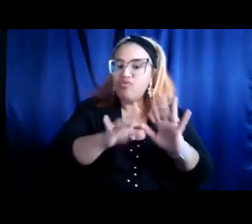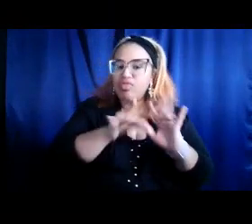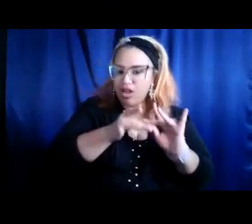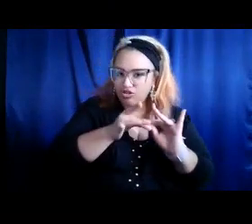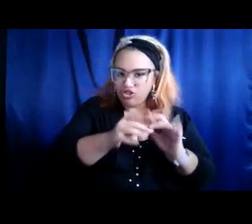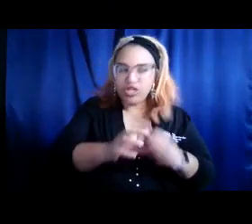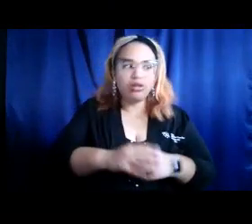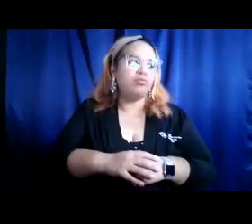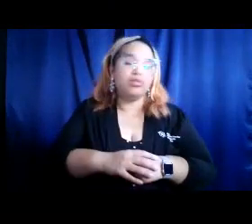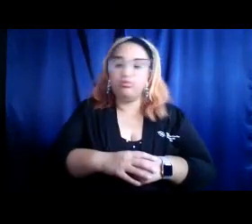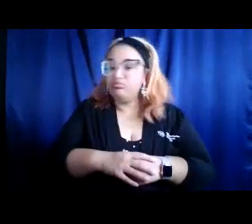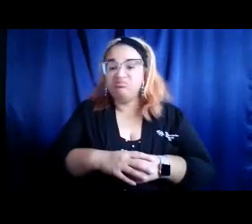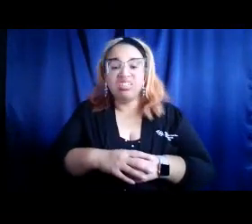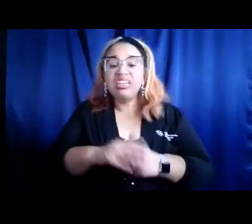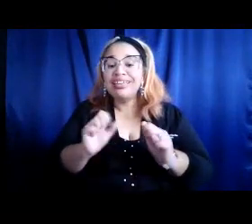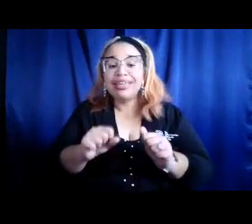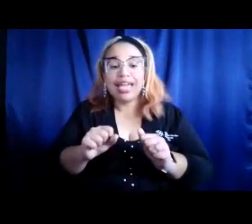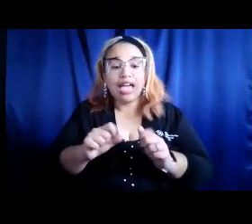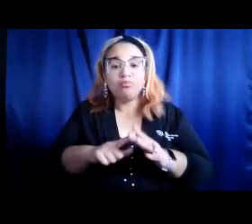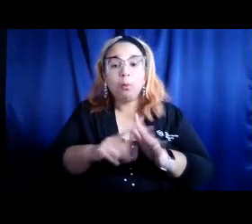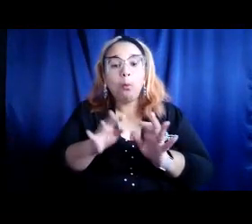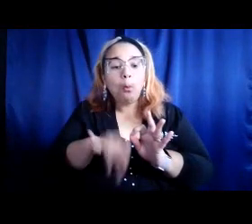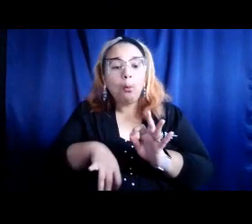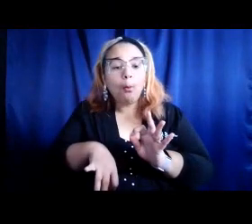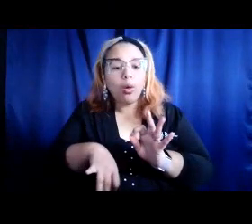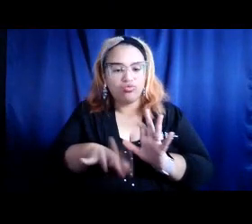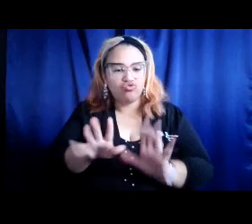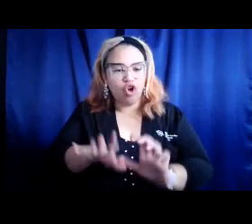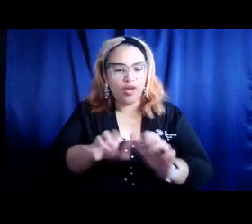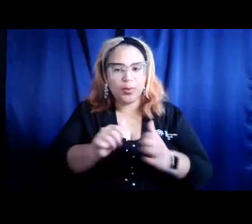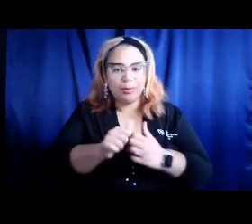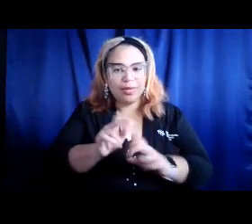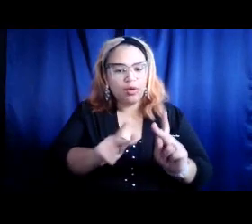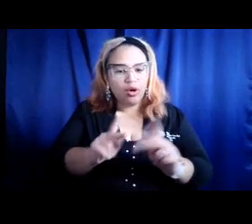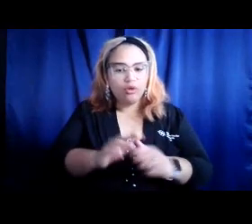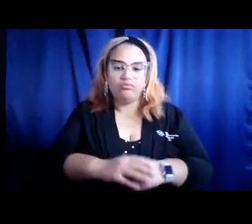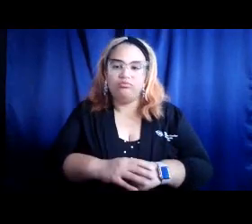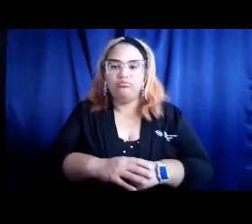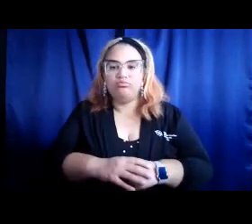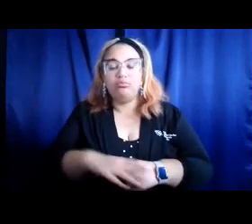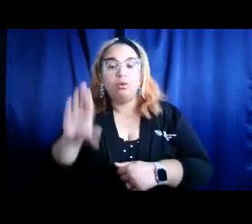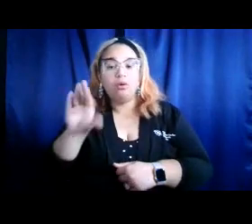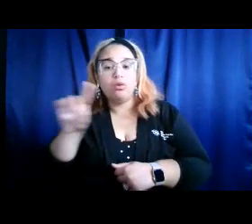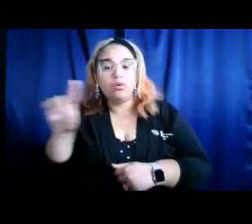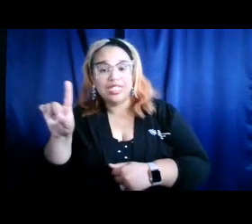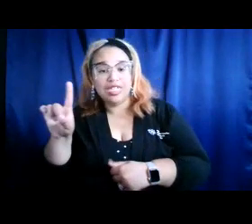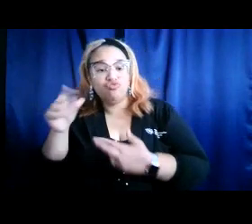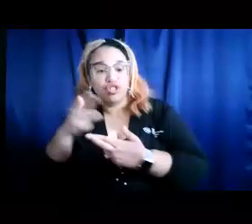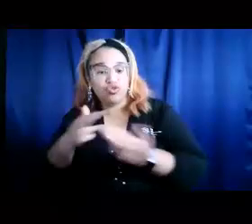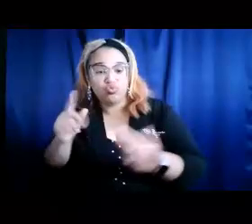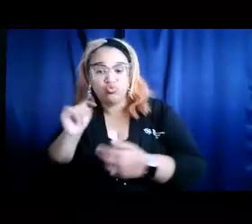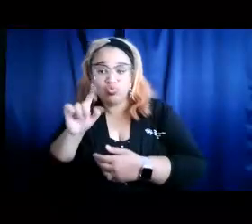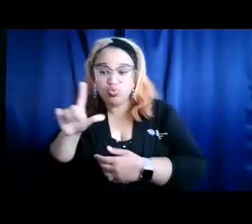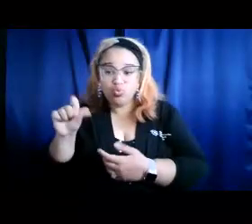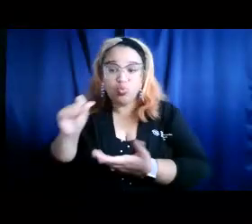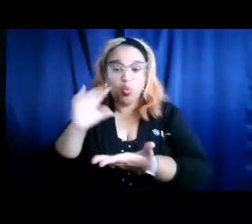people, including OOD and training resources, using more inclusive language, of course.